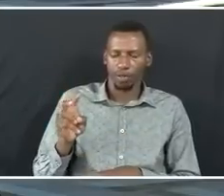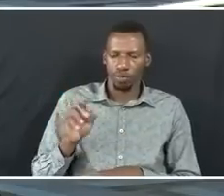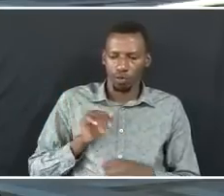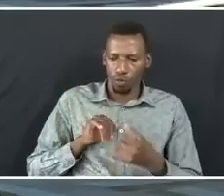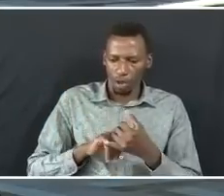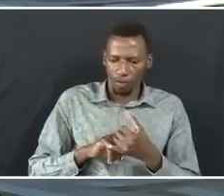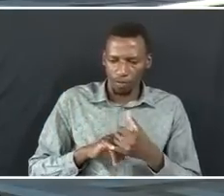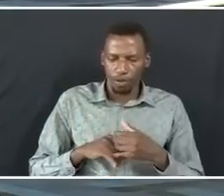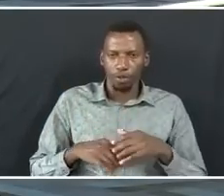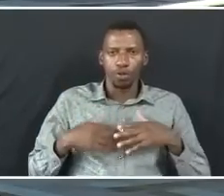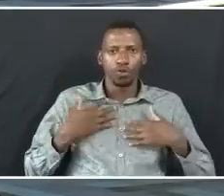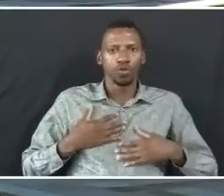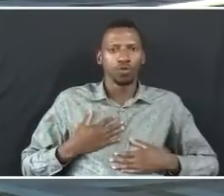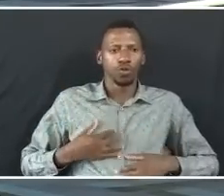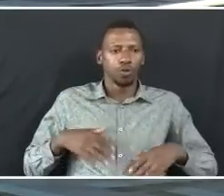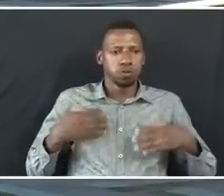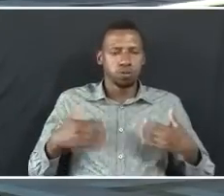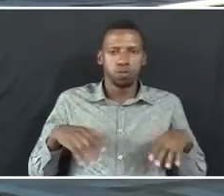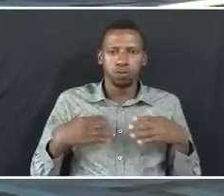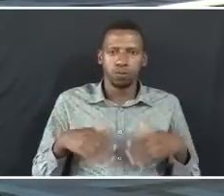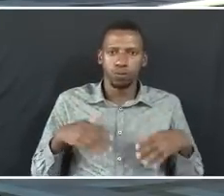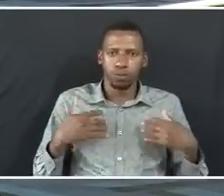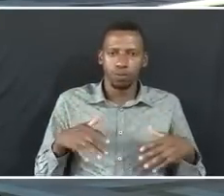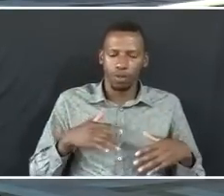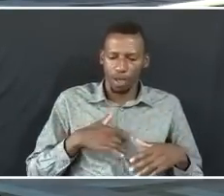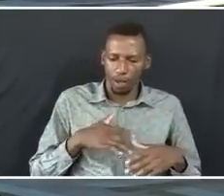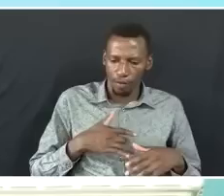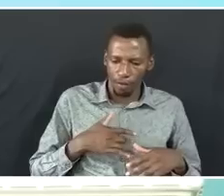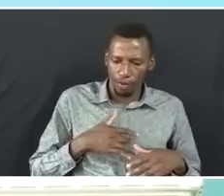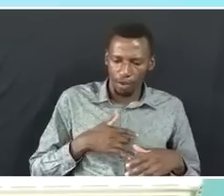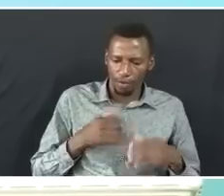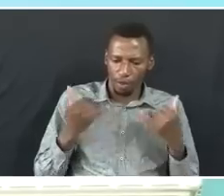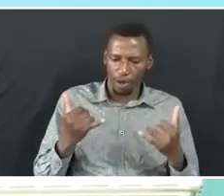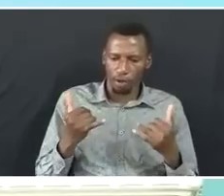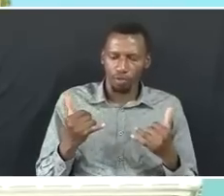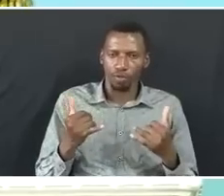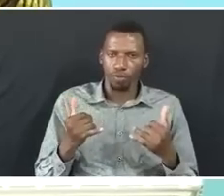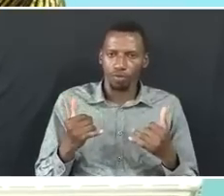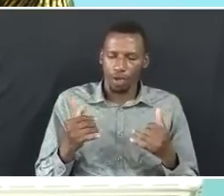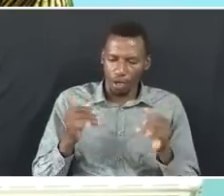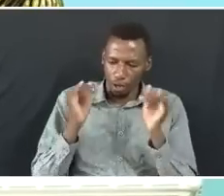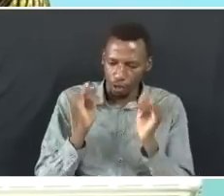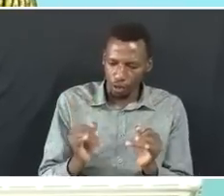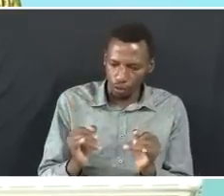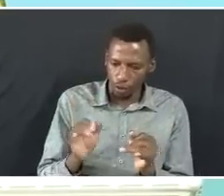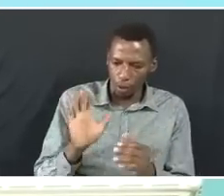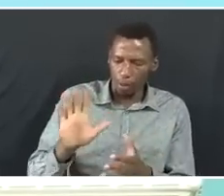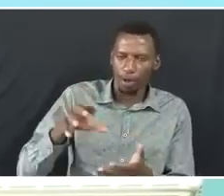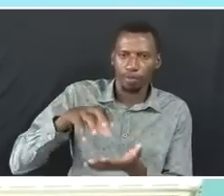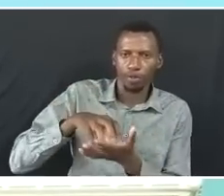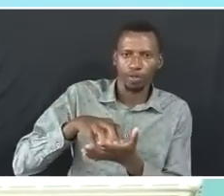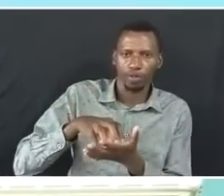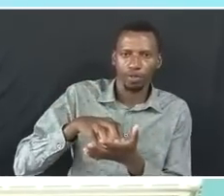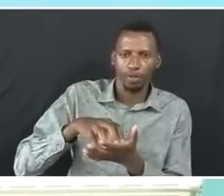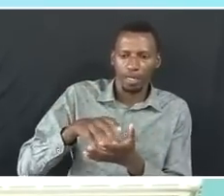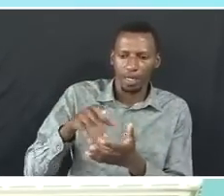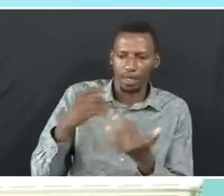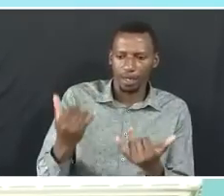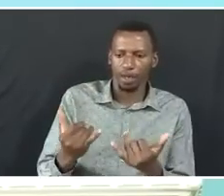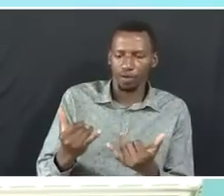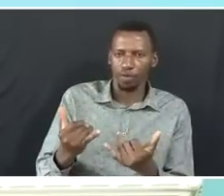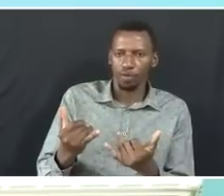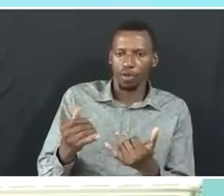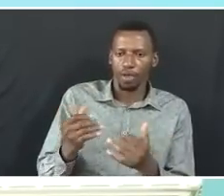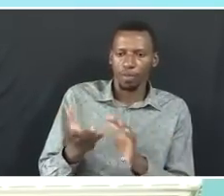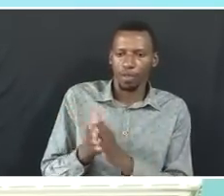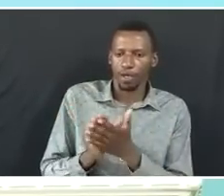The wife too has come. Flattered with her new position. As Abraham's wife.